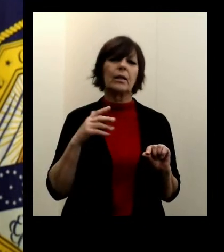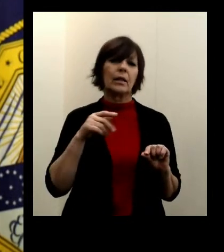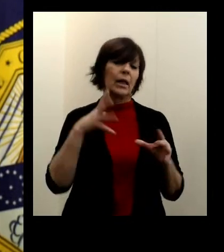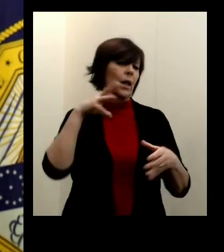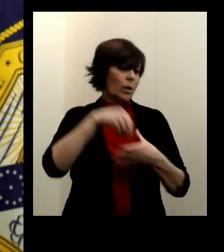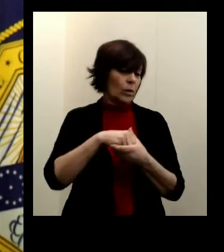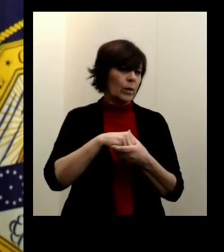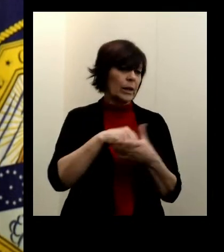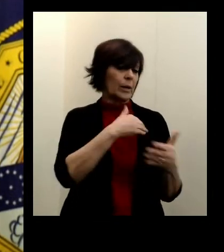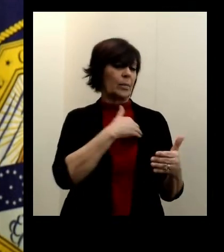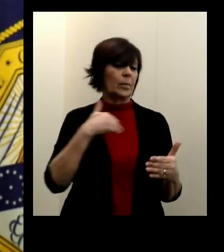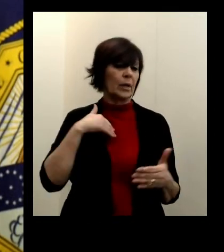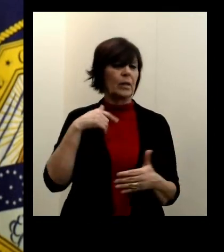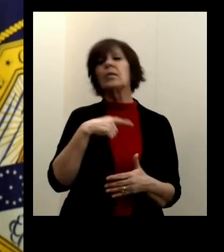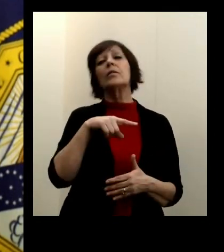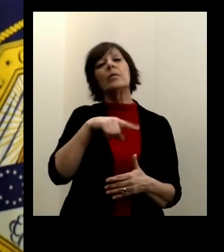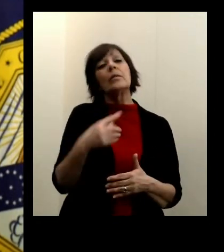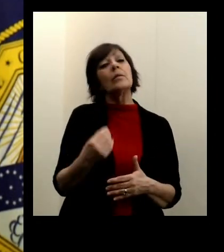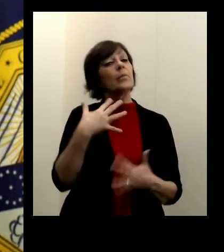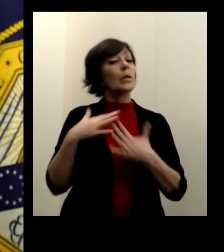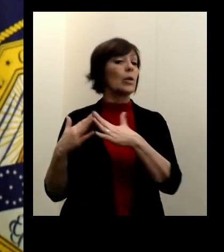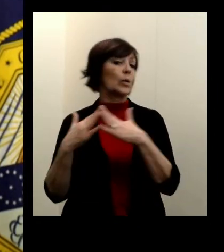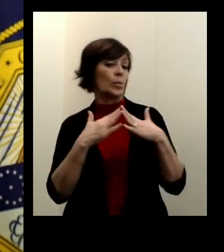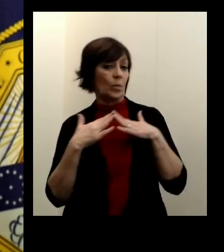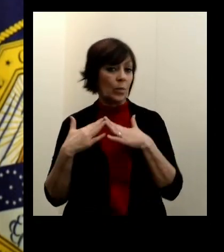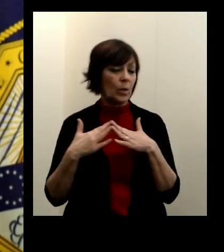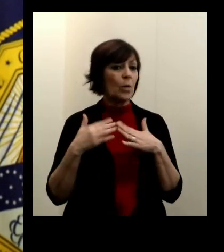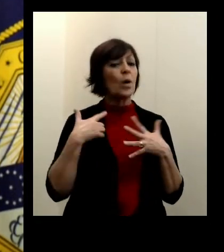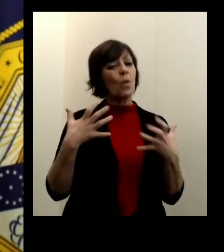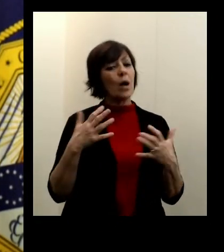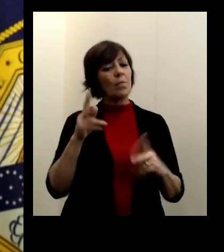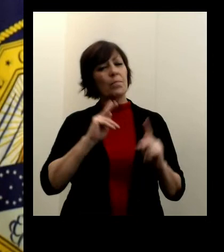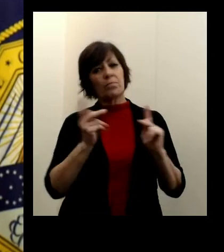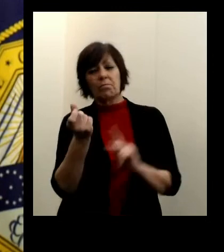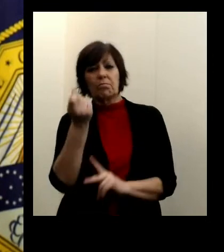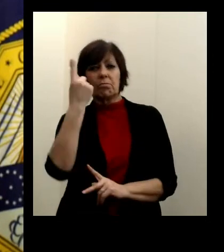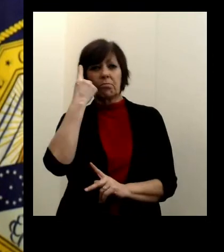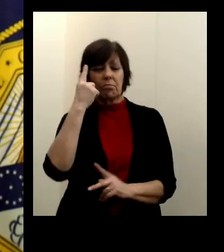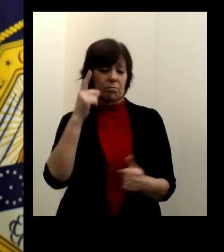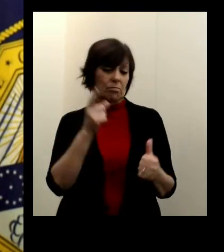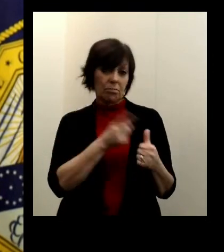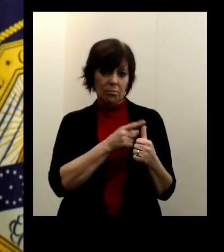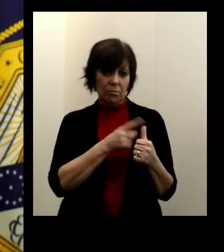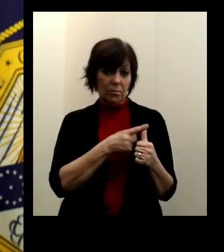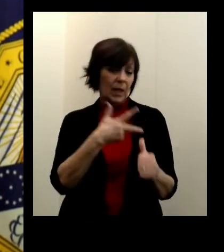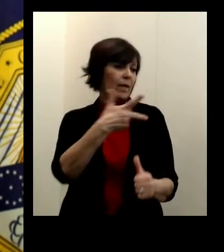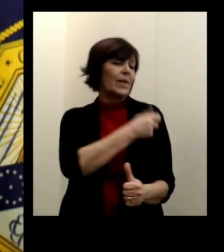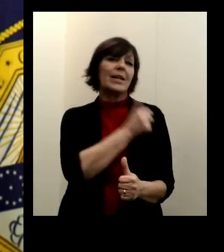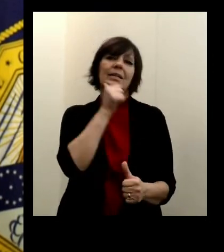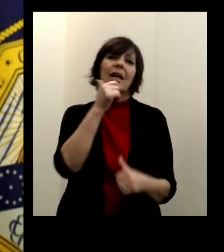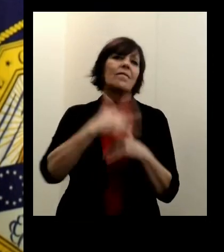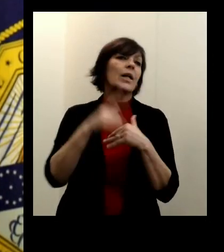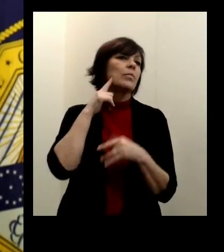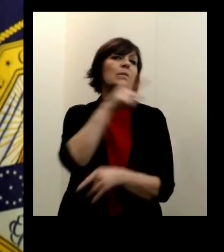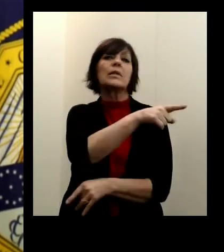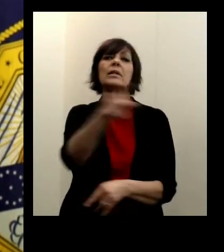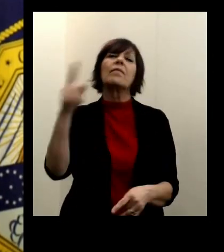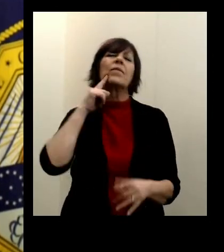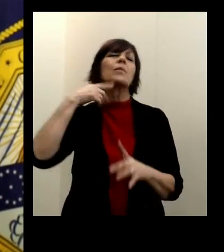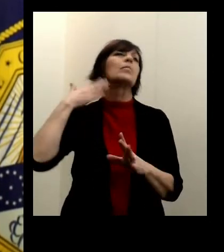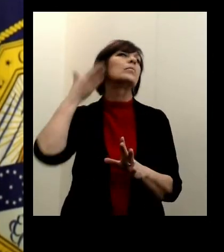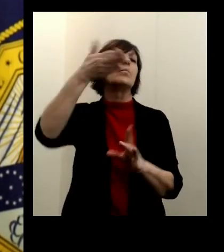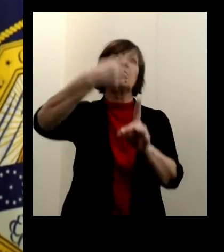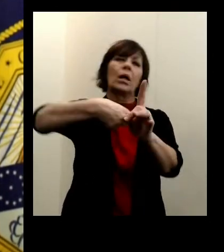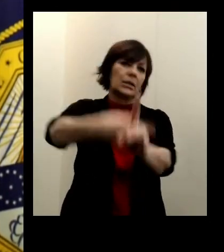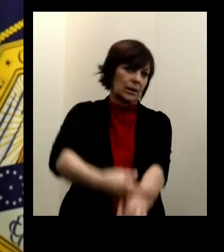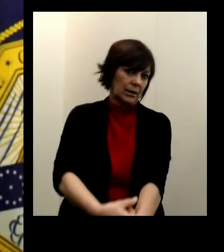American and other peoples of color community. So we want people to understand that, number one, the vaccine's not going to be available to the general public for months. So